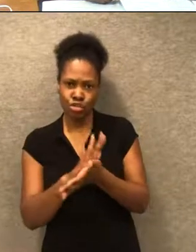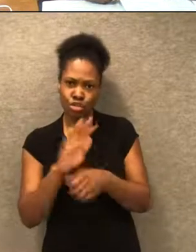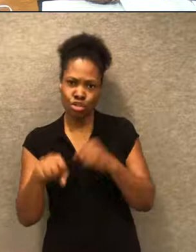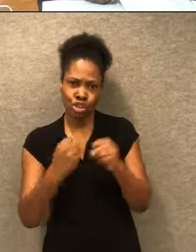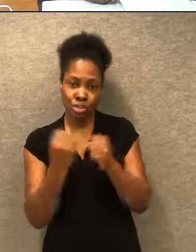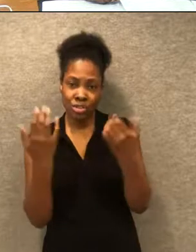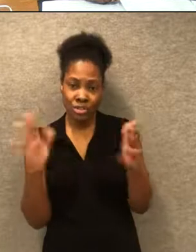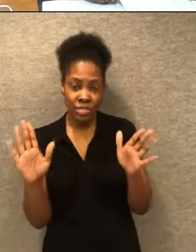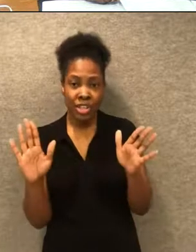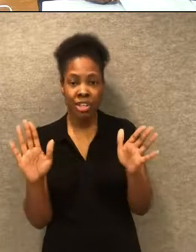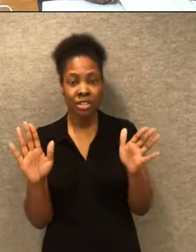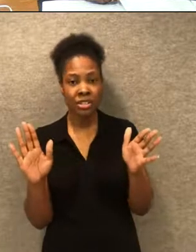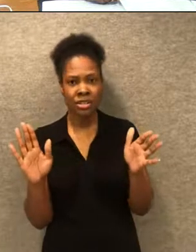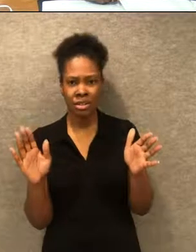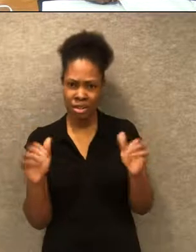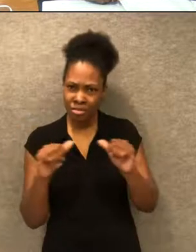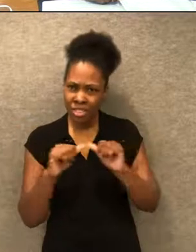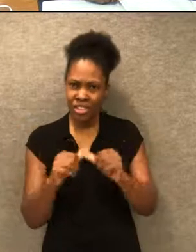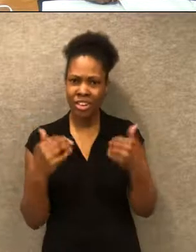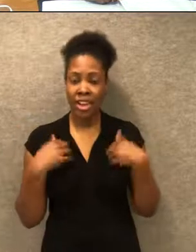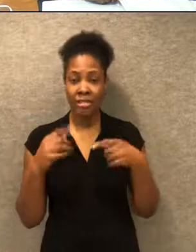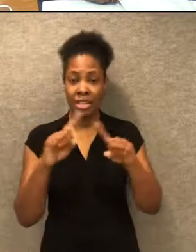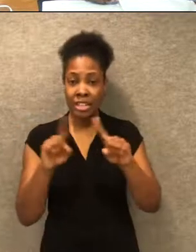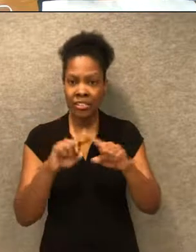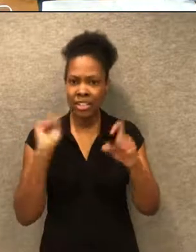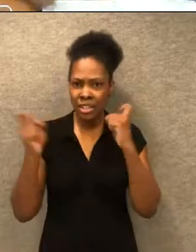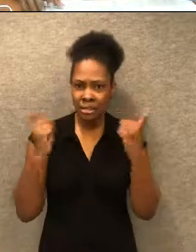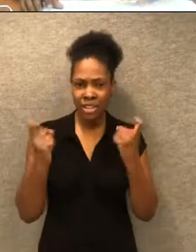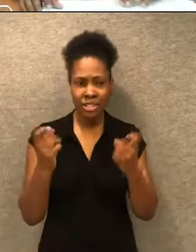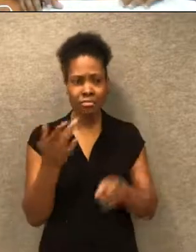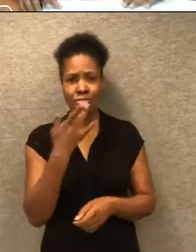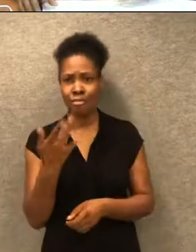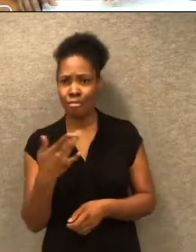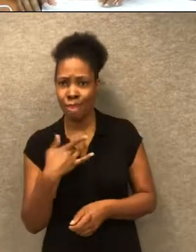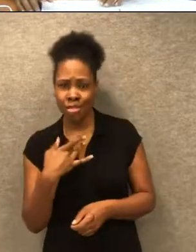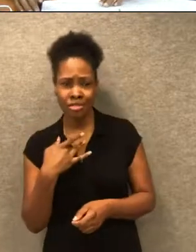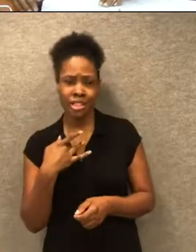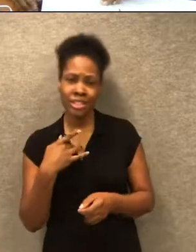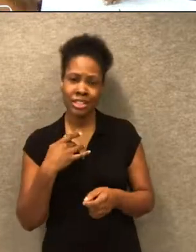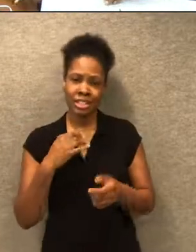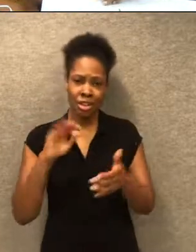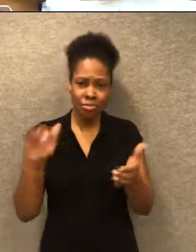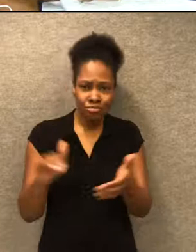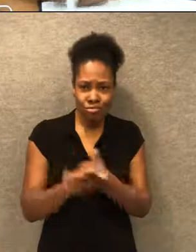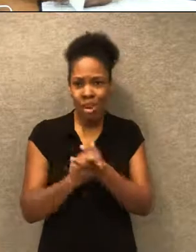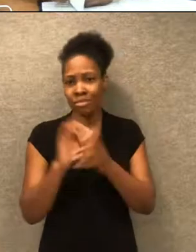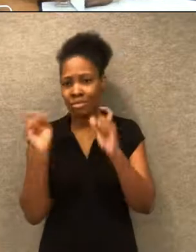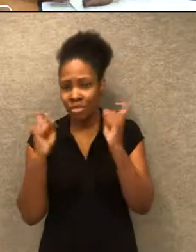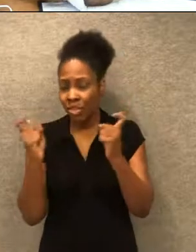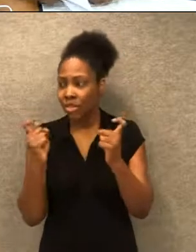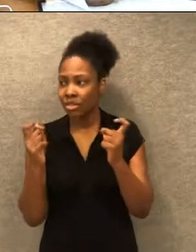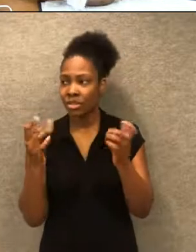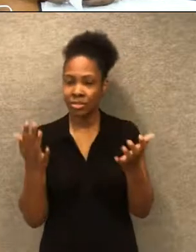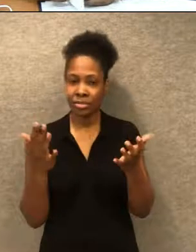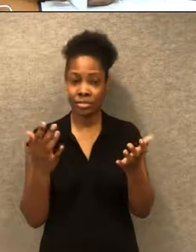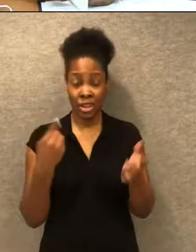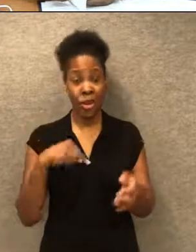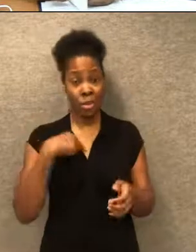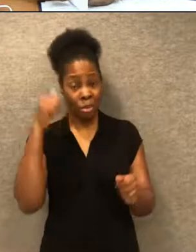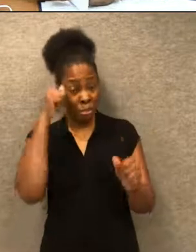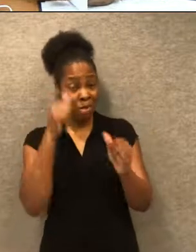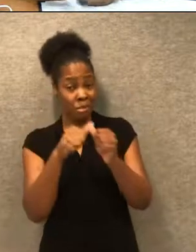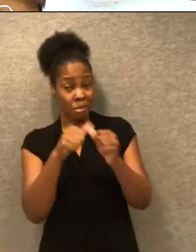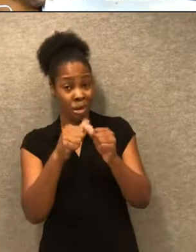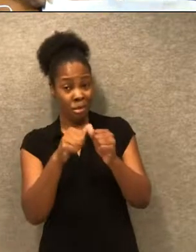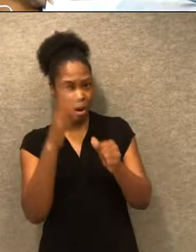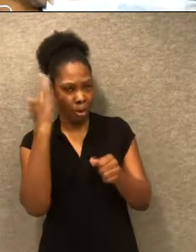celebrations. There's birthdays, there's anniversaries, and I think that, you know, this is, we'll remember them because this is